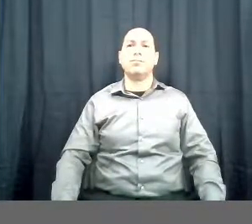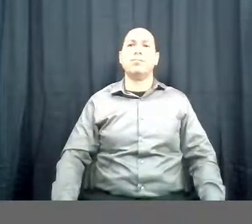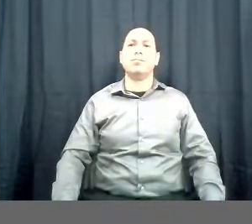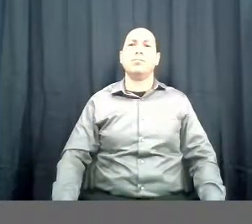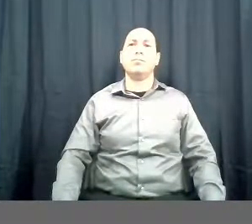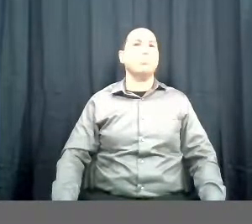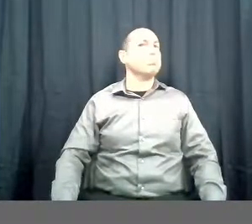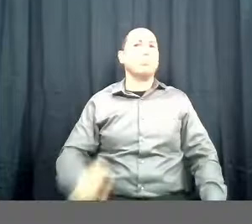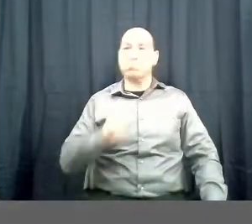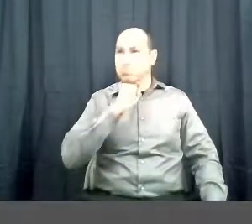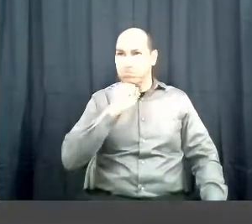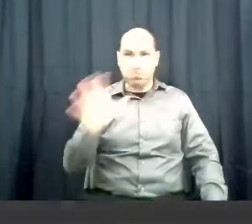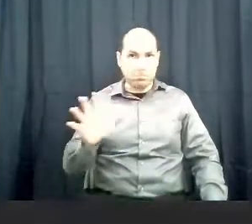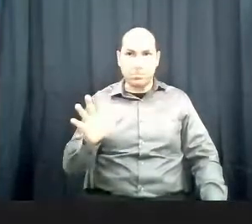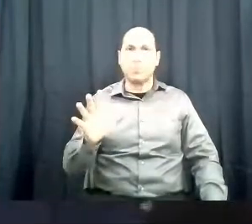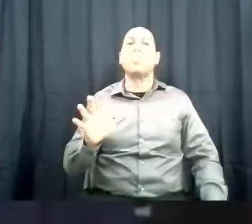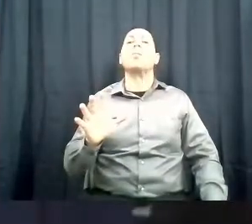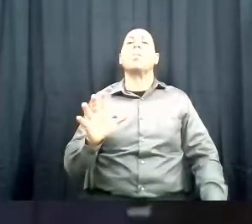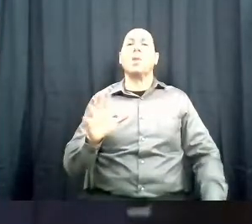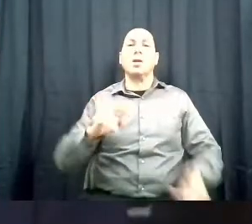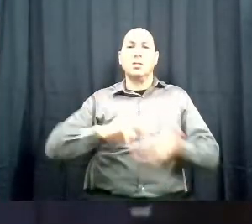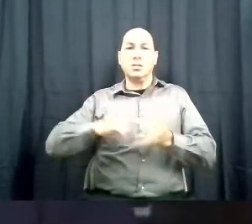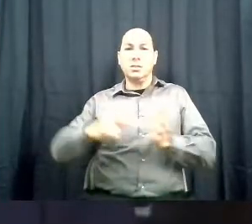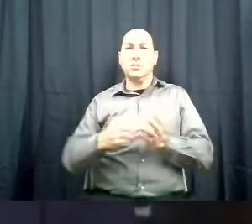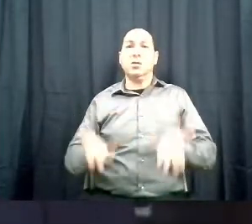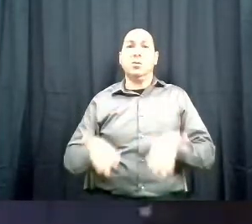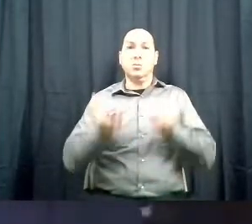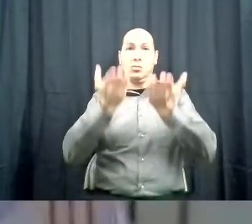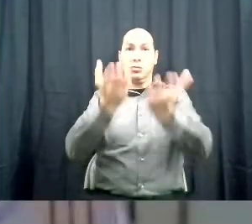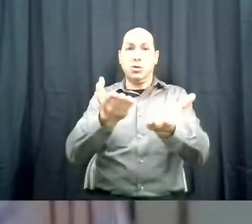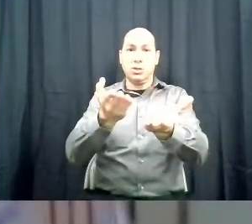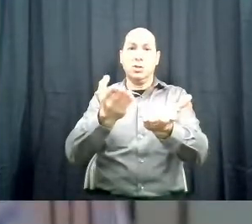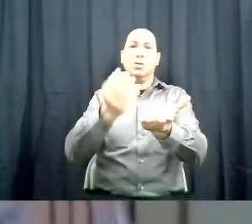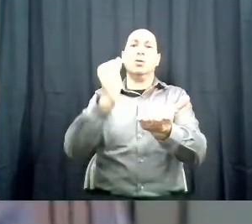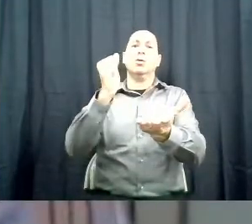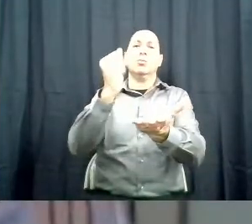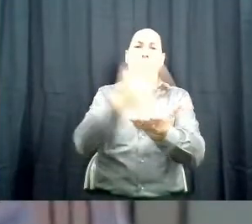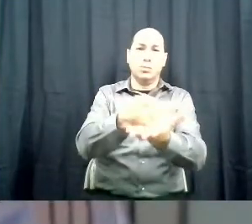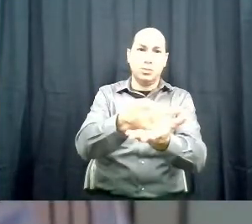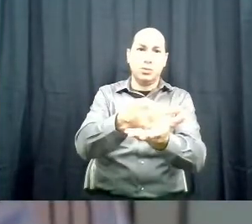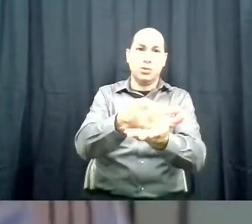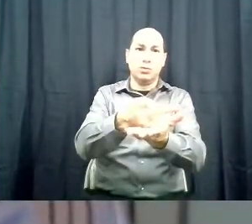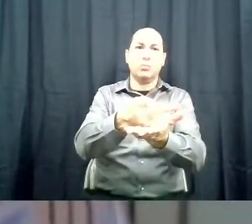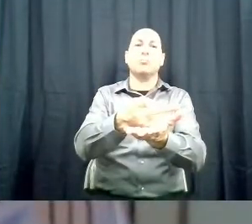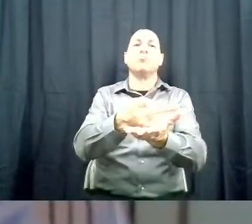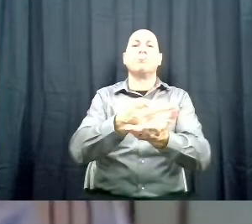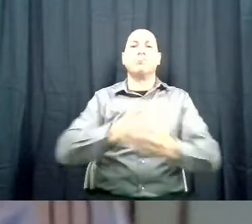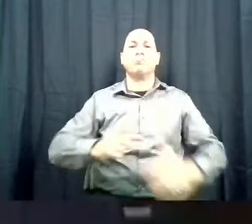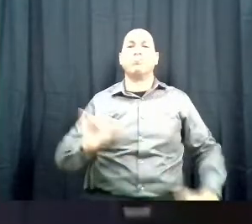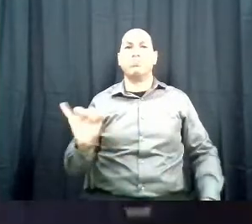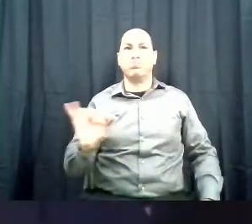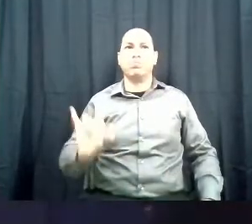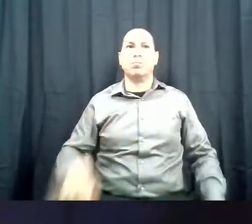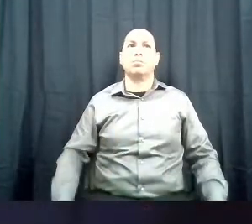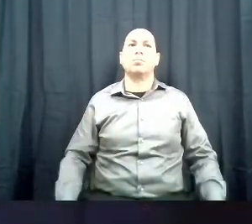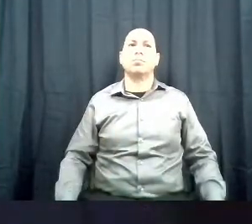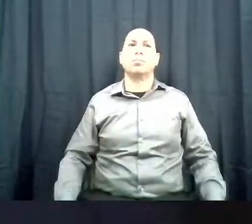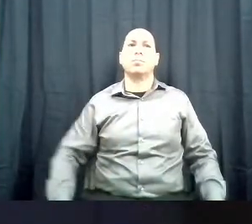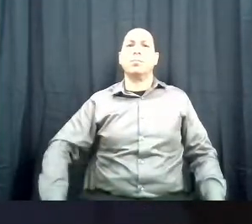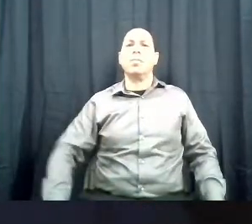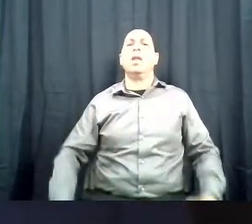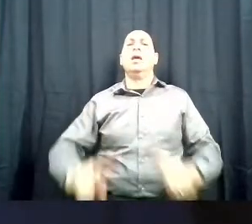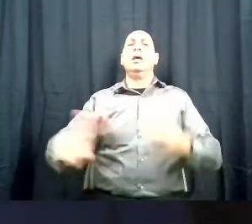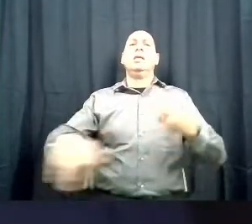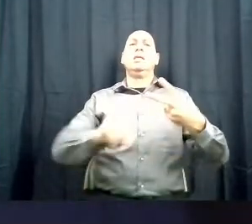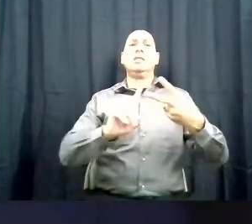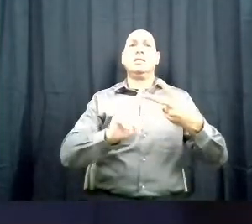No opposition. Therefore, this motion passes as well. The second contract that we have